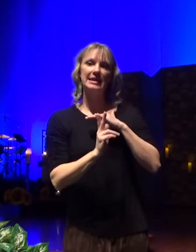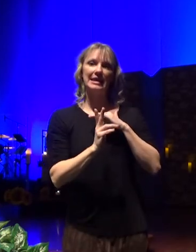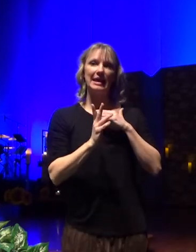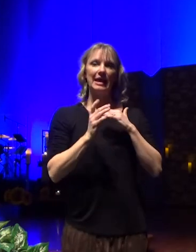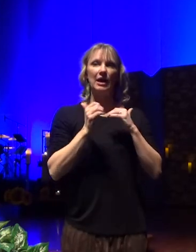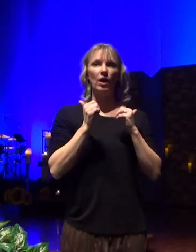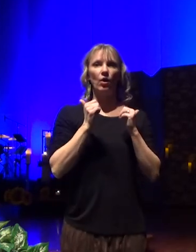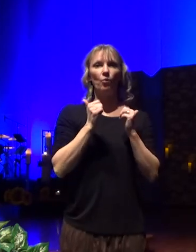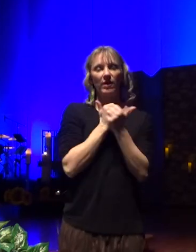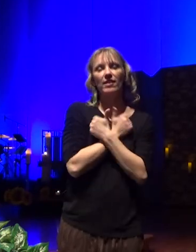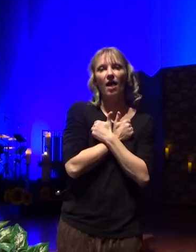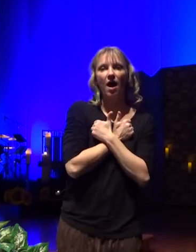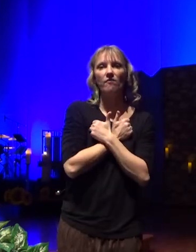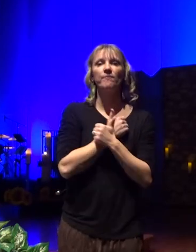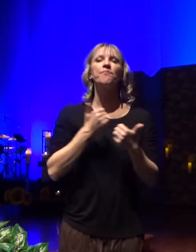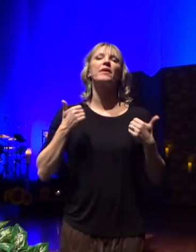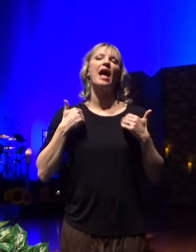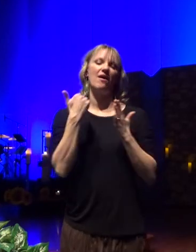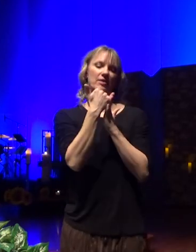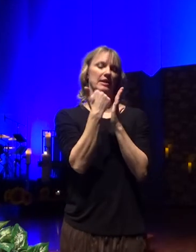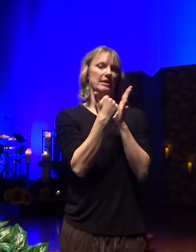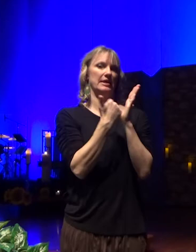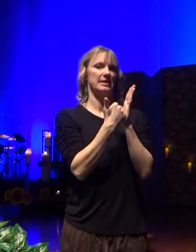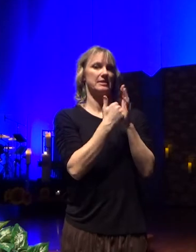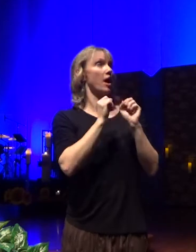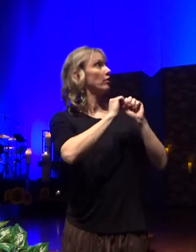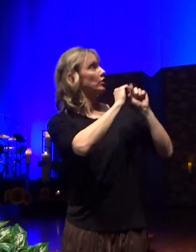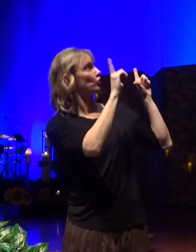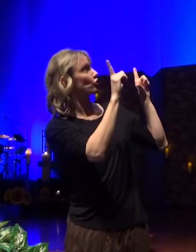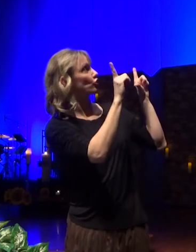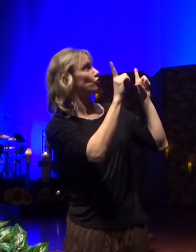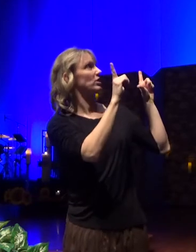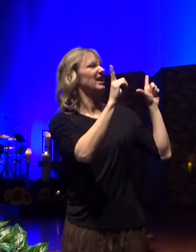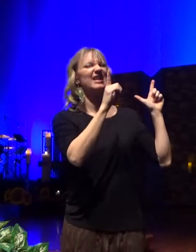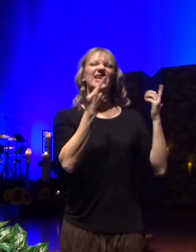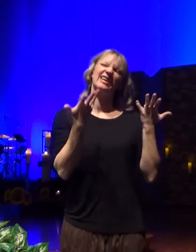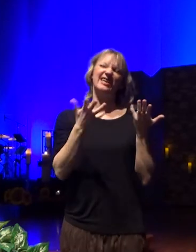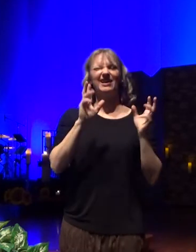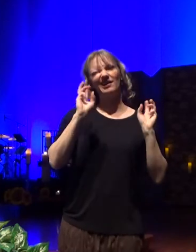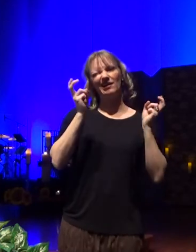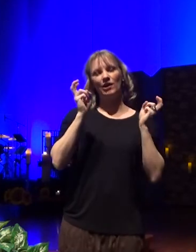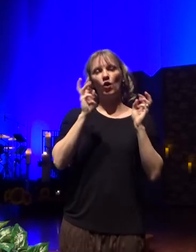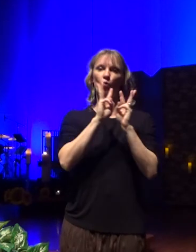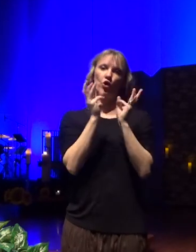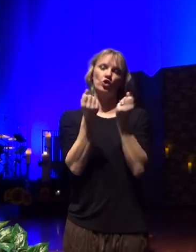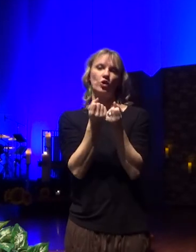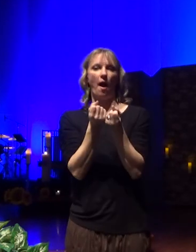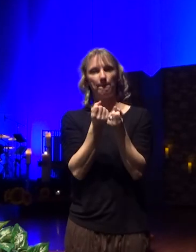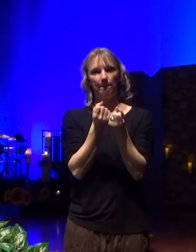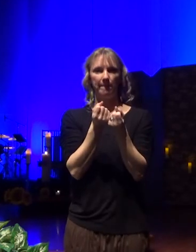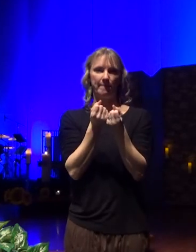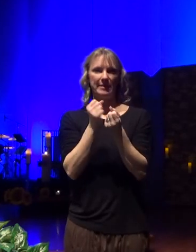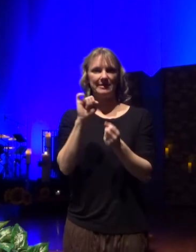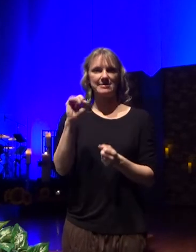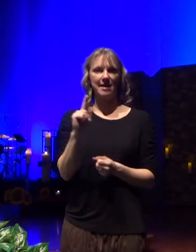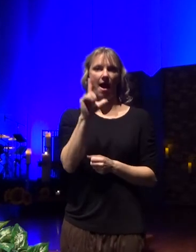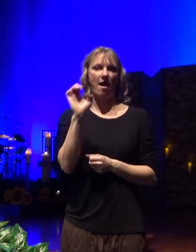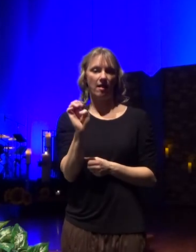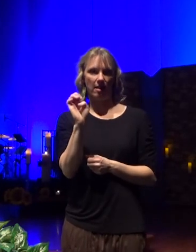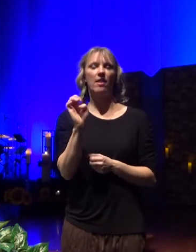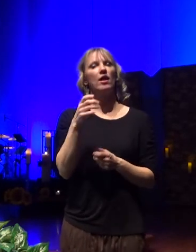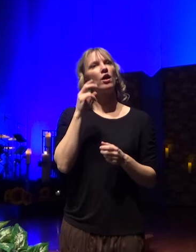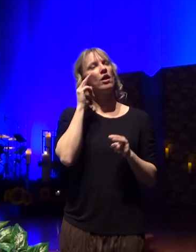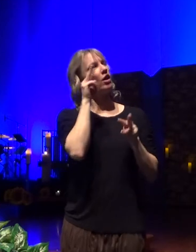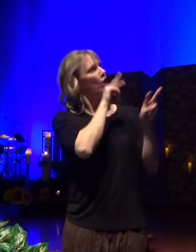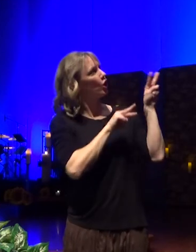greater love. So I've got a list of things coming up on the screen, a little bit of a workshop style this morning. And I just invite you to